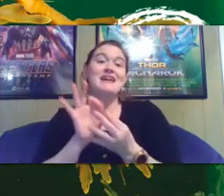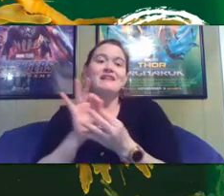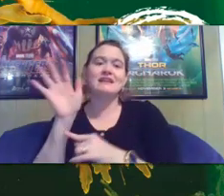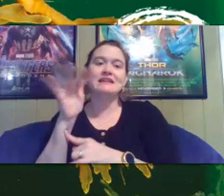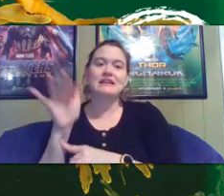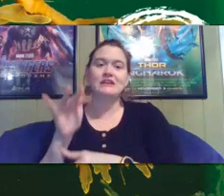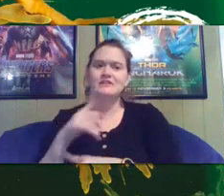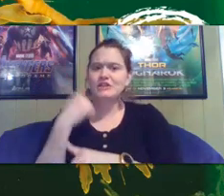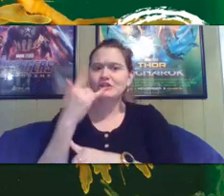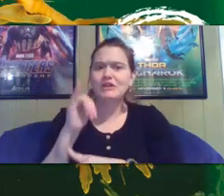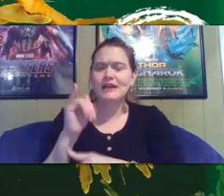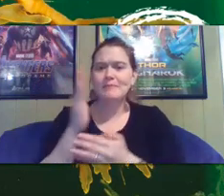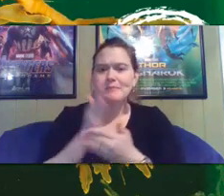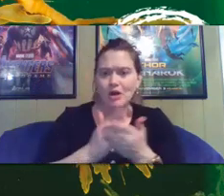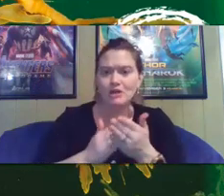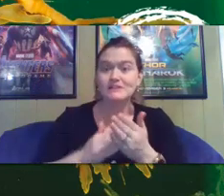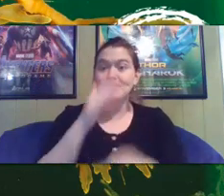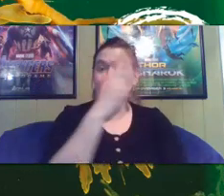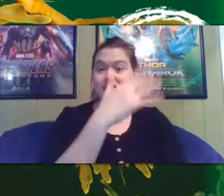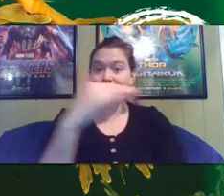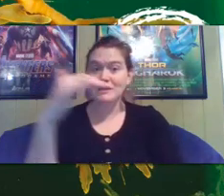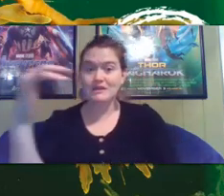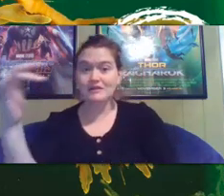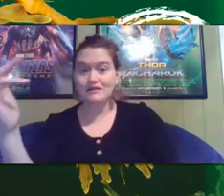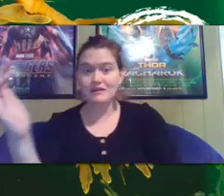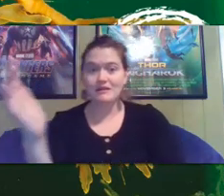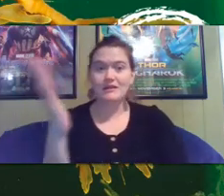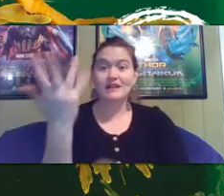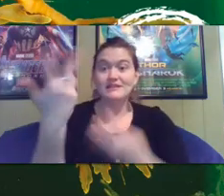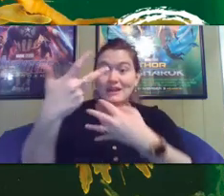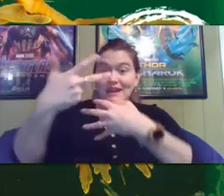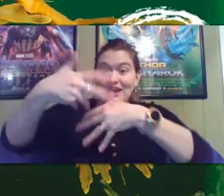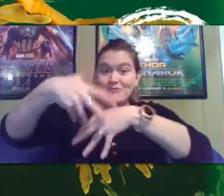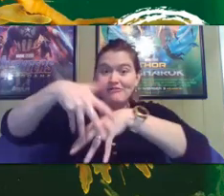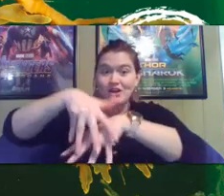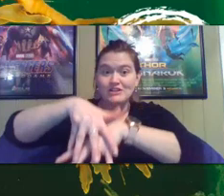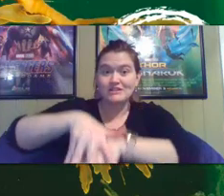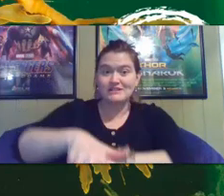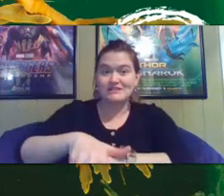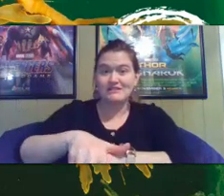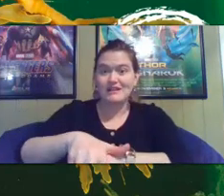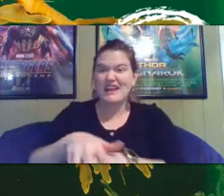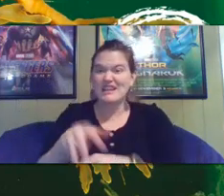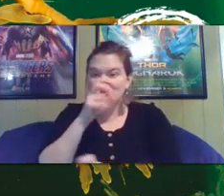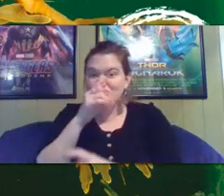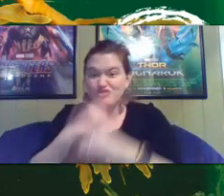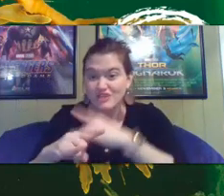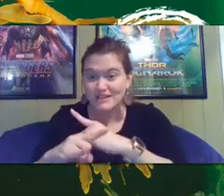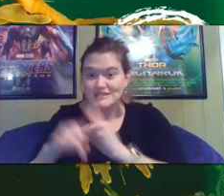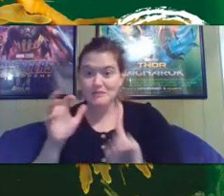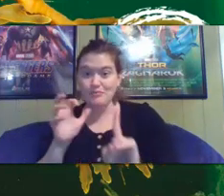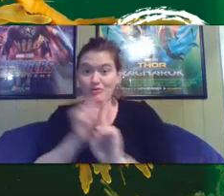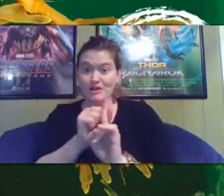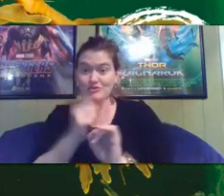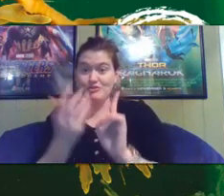The delicate leaves look like parts of that seaweed, and so it camouflages and it